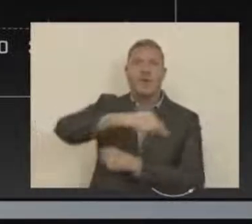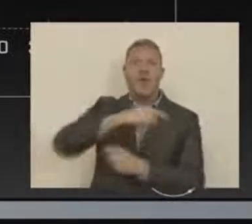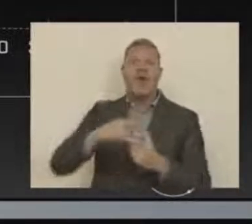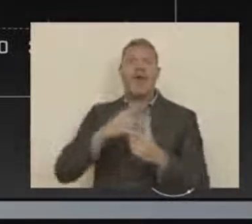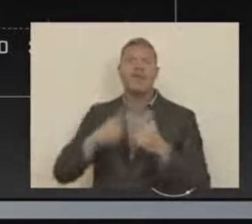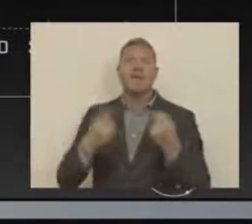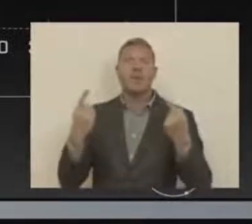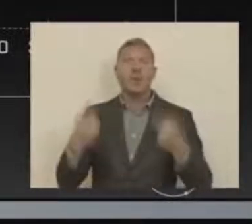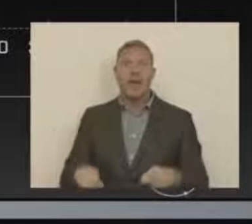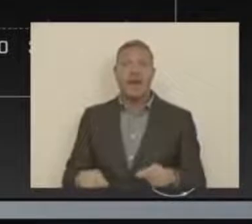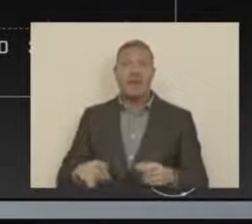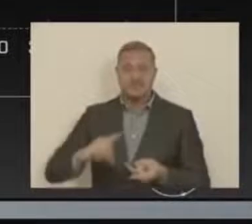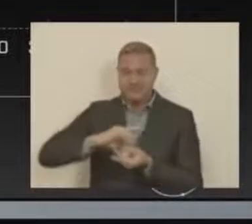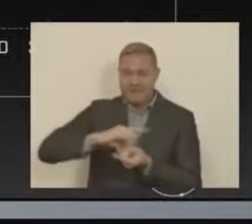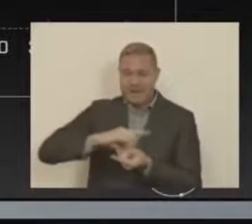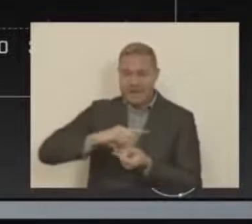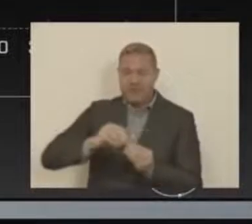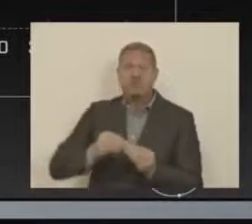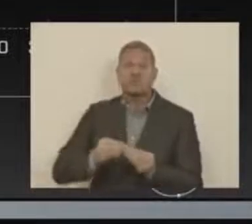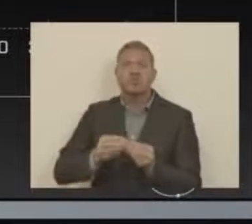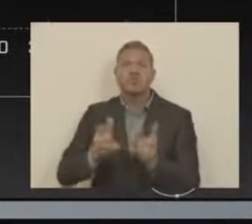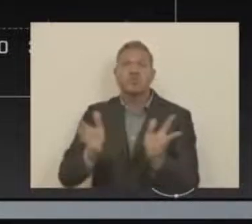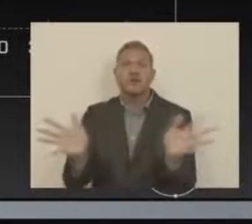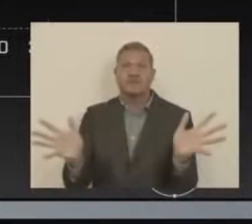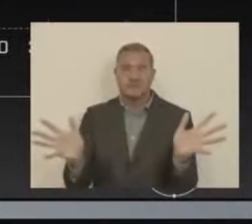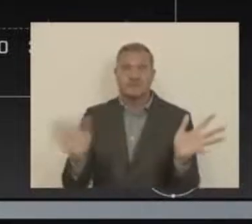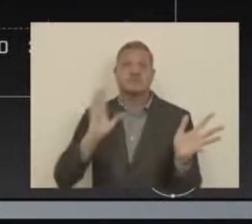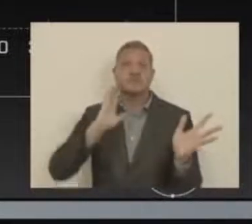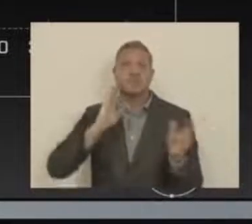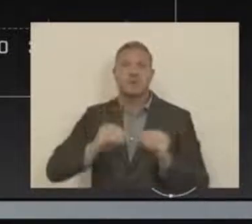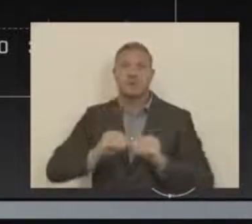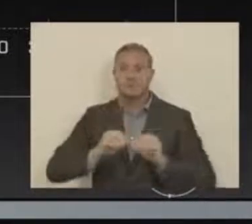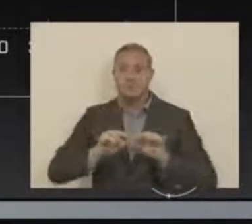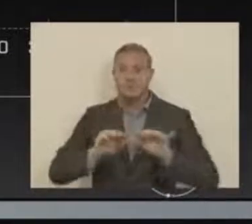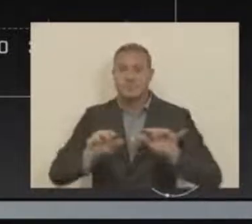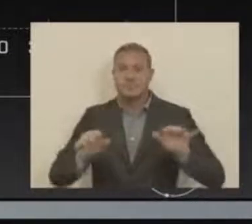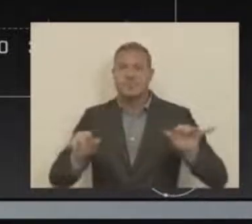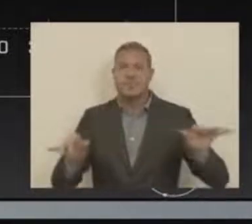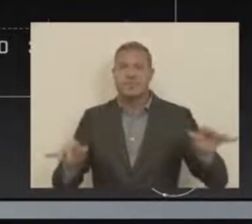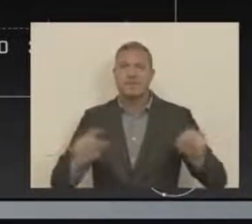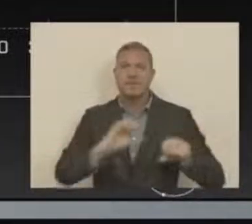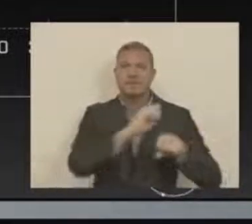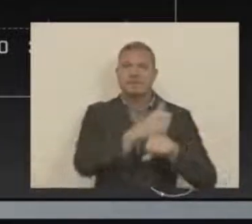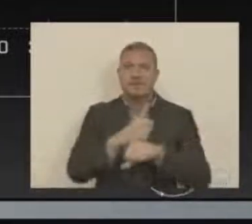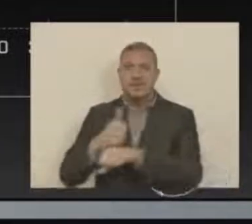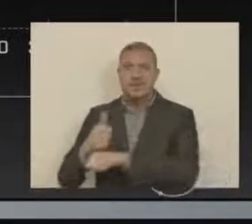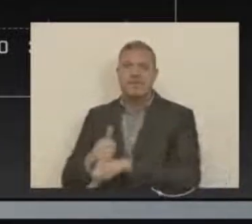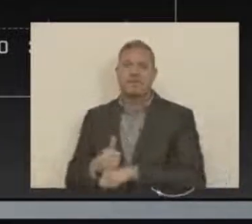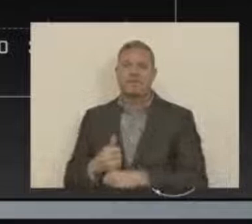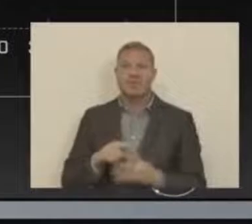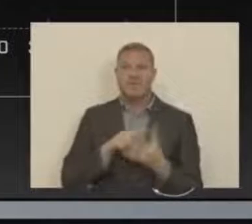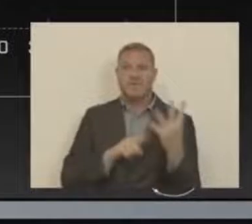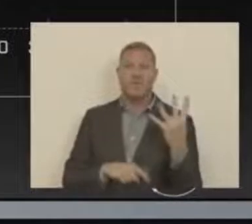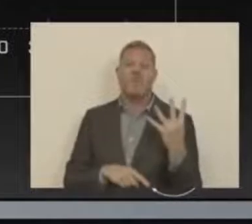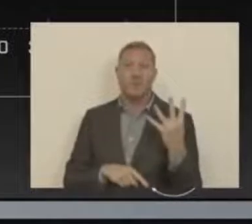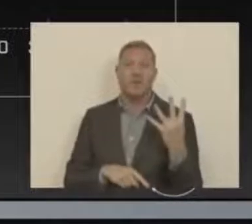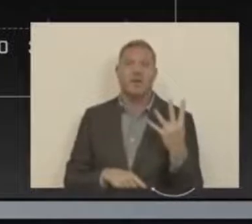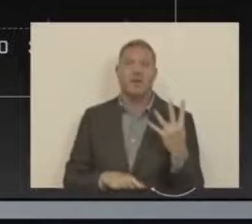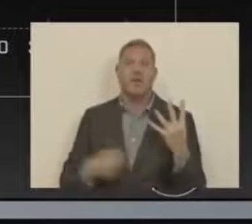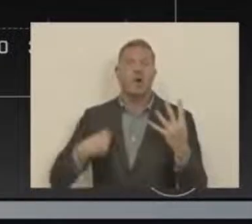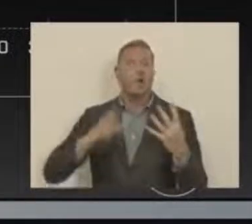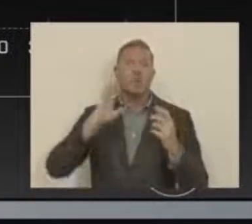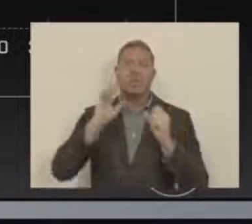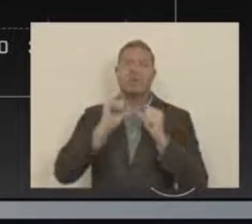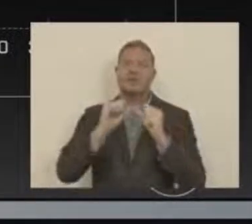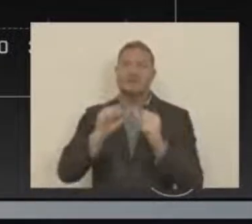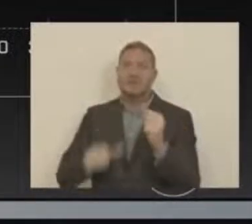to reach this point of the mission. Throughout the whole flight, Wade and I will be providing you all with updates so you can follow along with the milestones. We are so